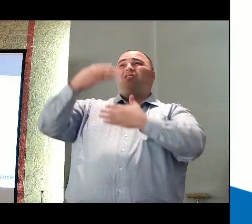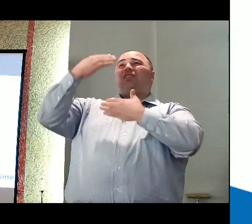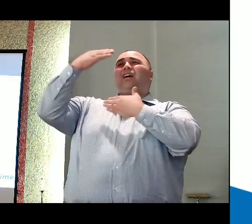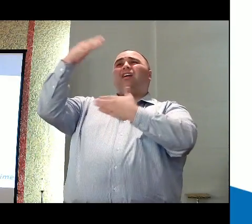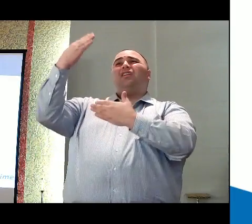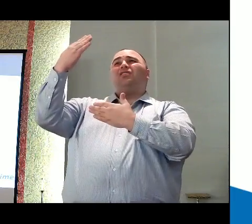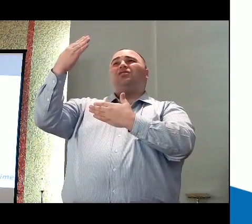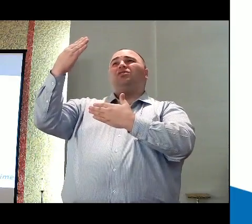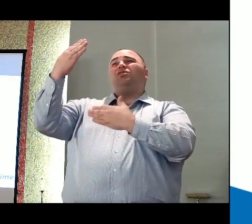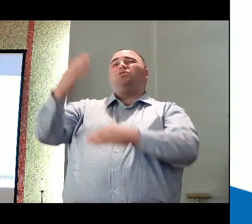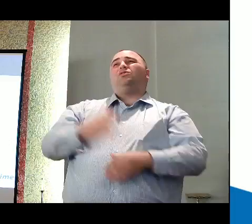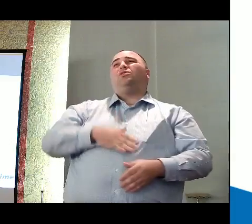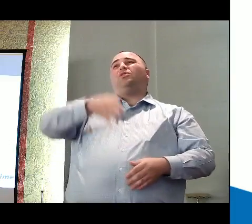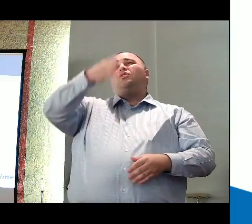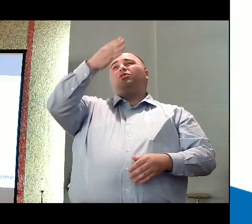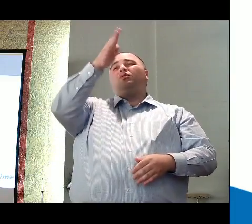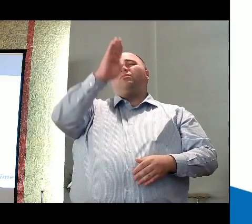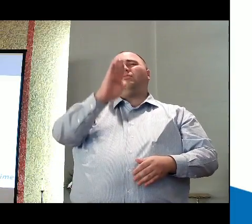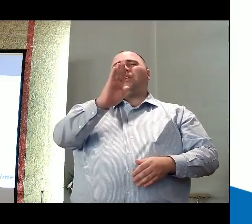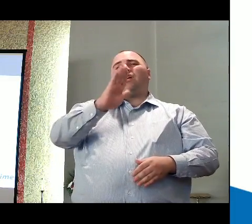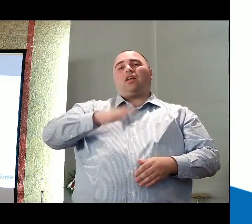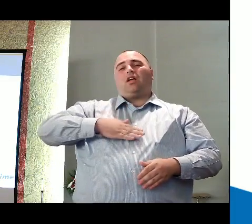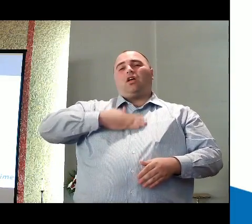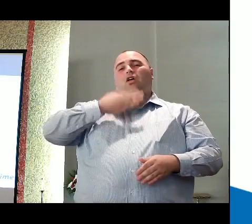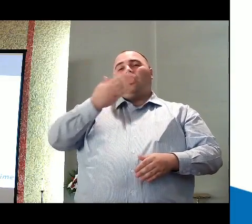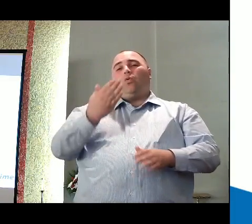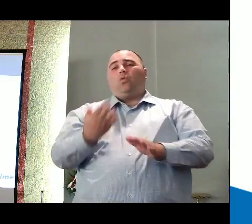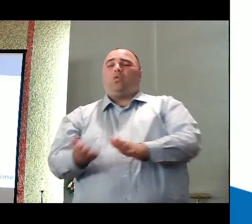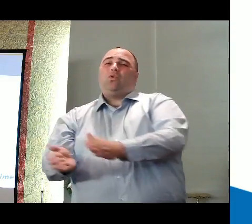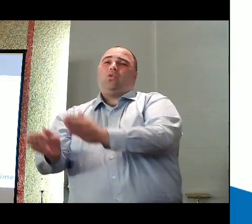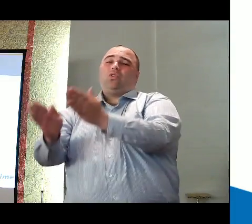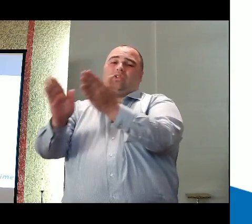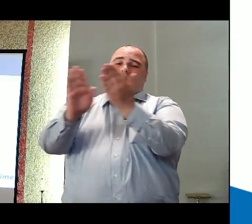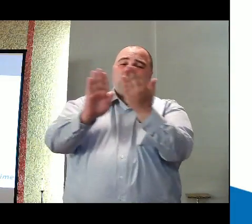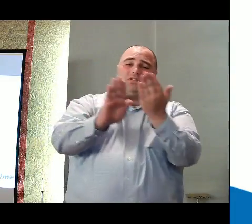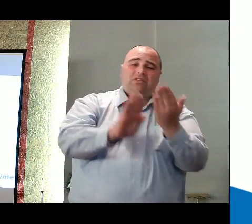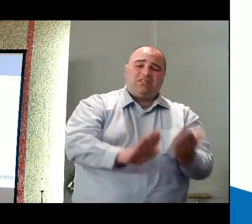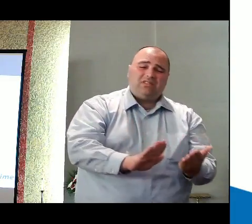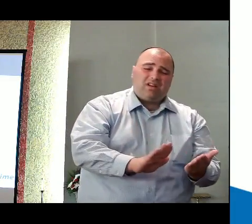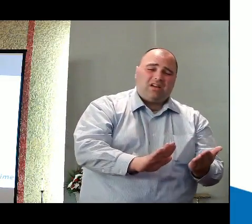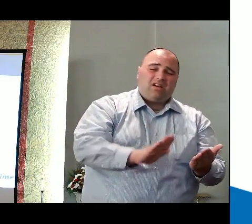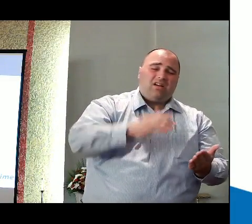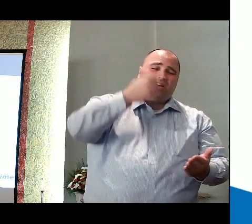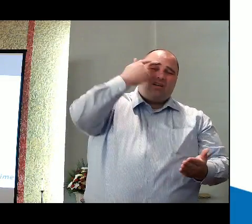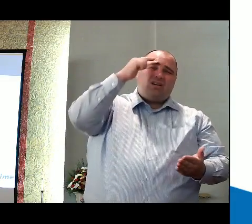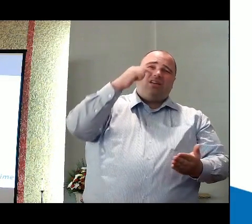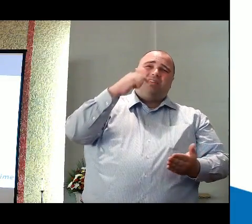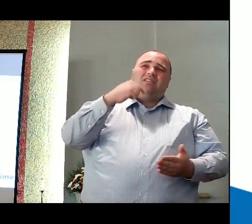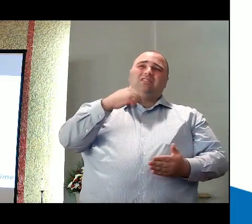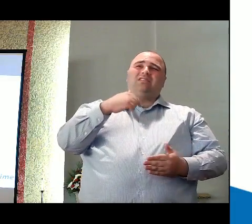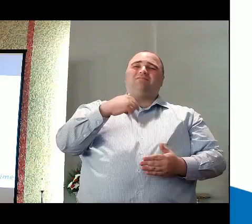die? That You, my God, would